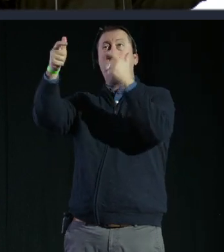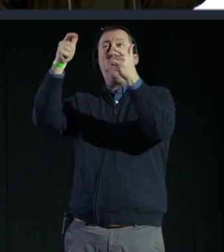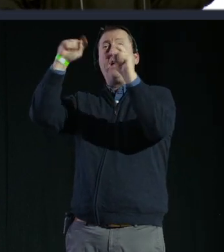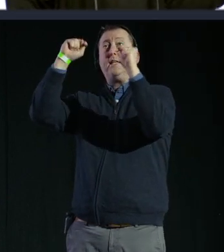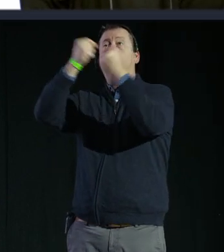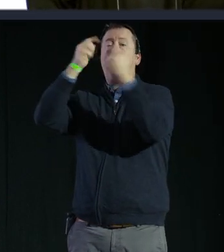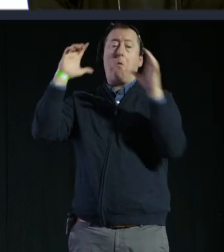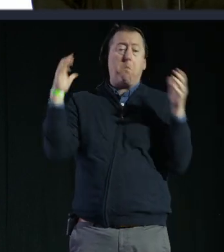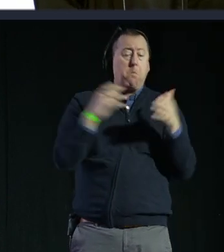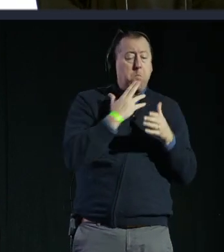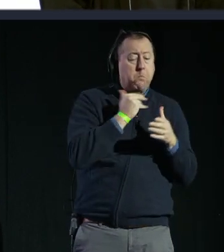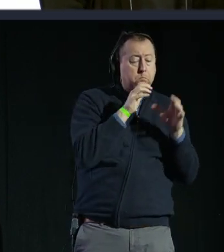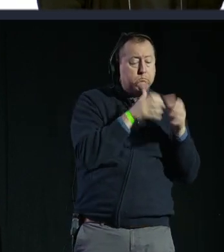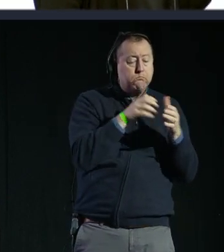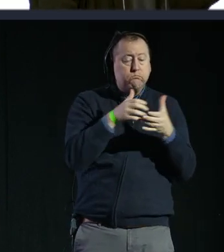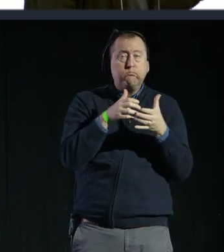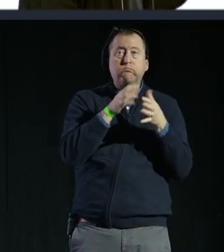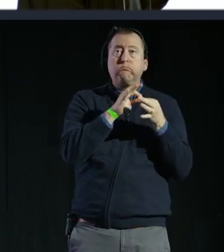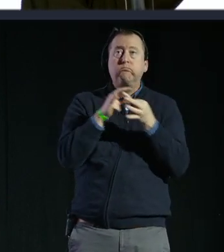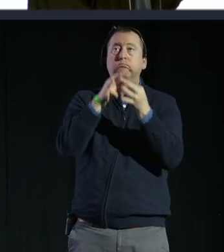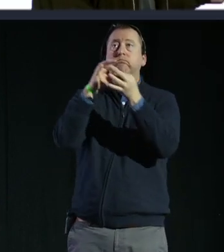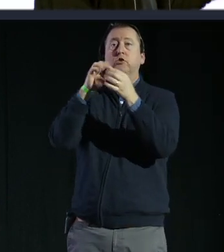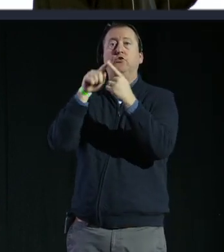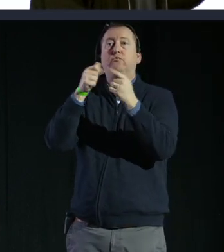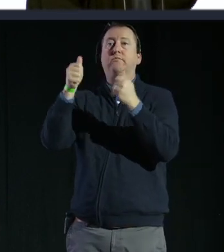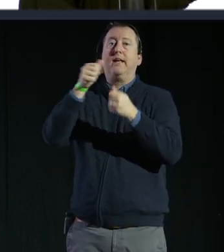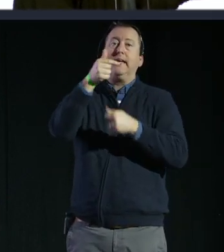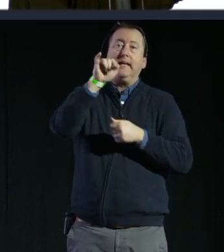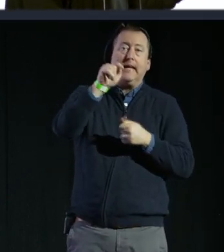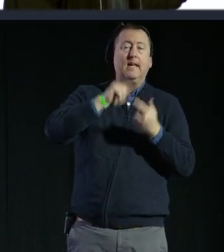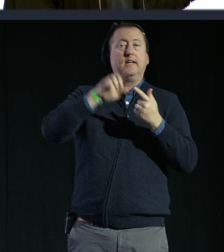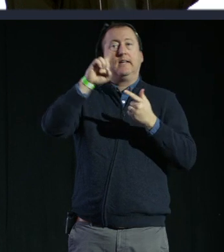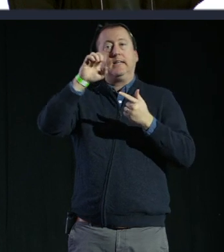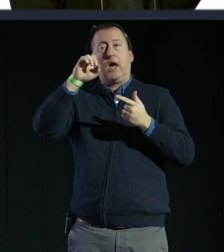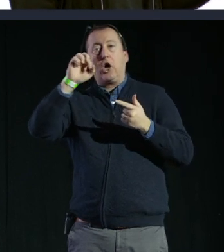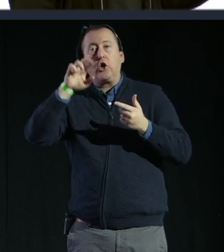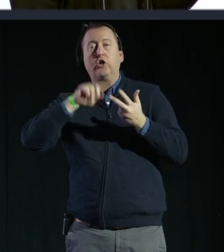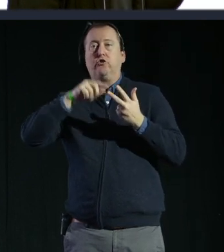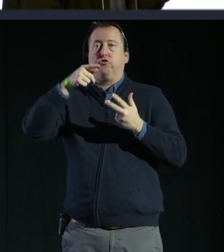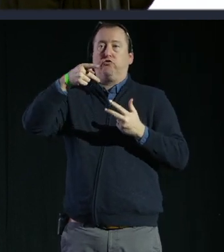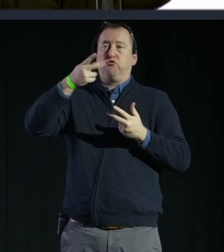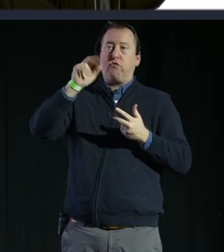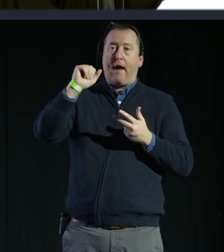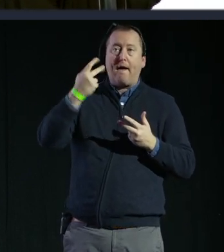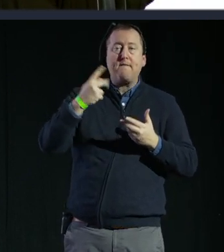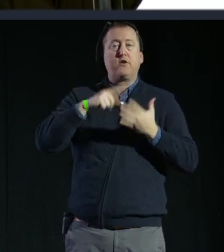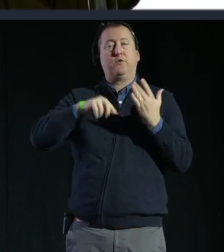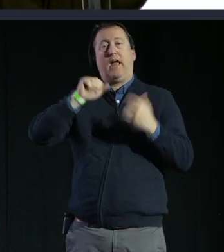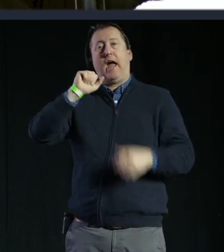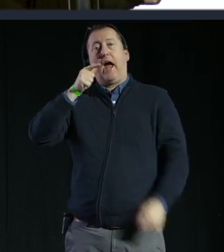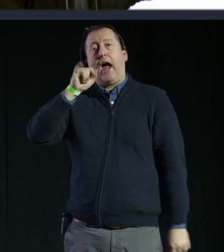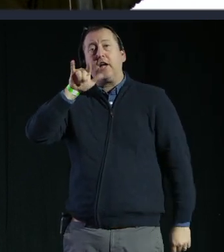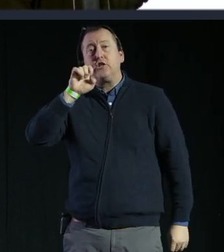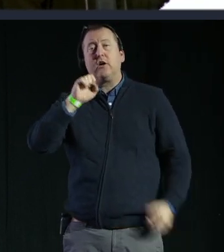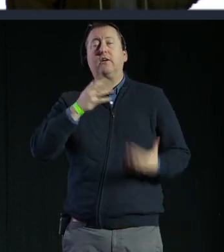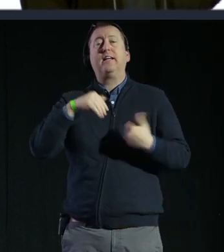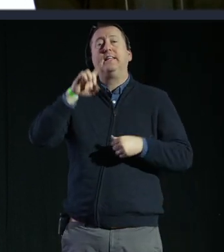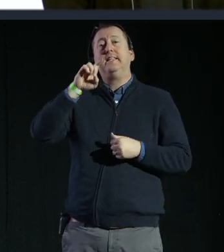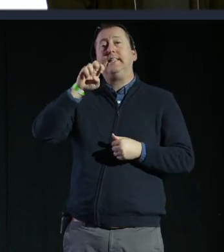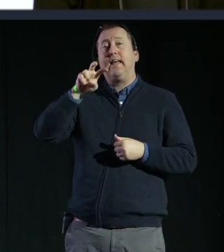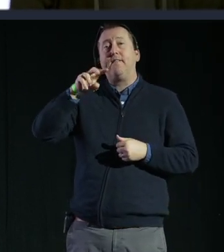programming primitives to Git, to Docker, to GraphQL, to Agile, feature flags, DevOps.